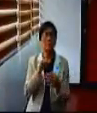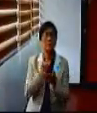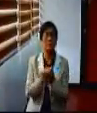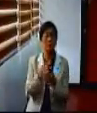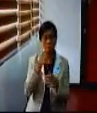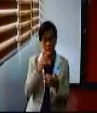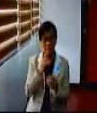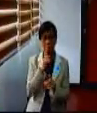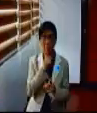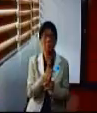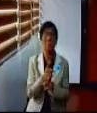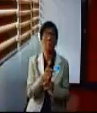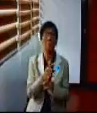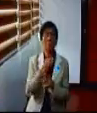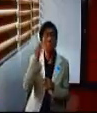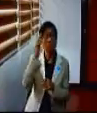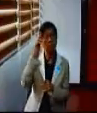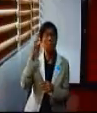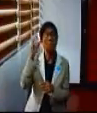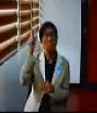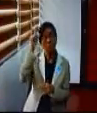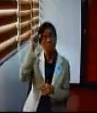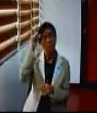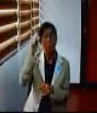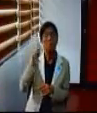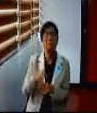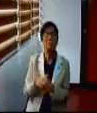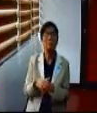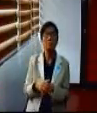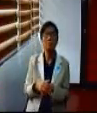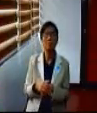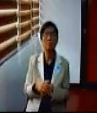Mr. Ado, from what we understand?